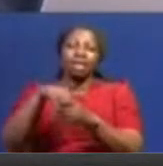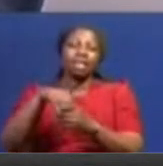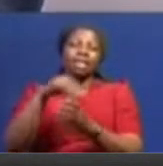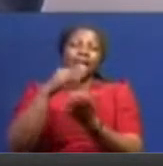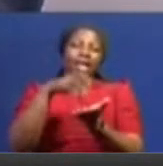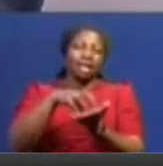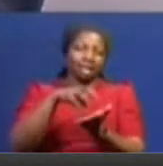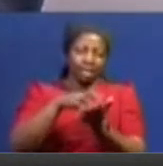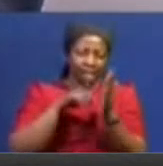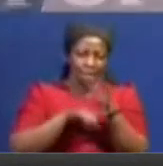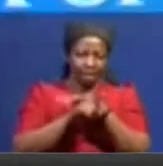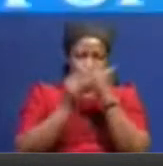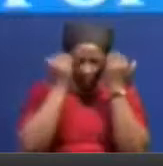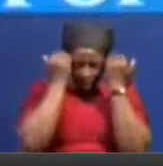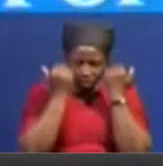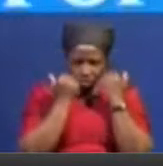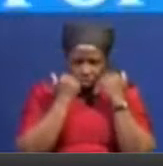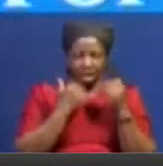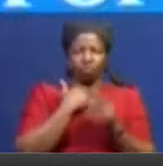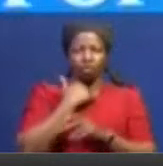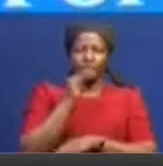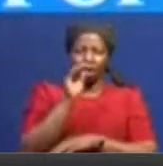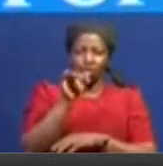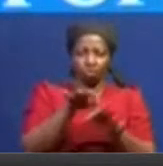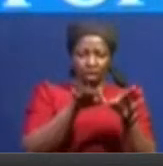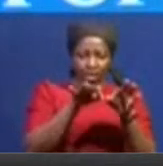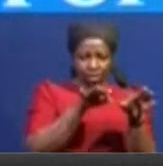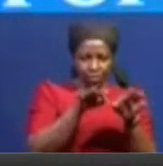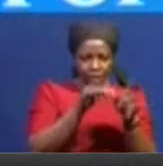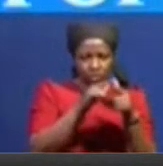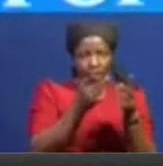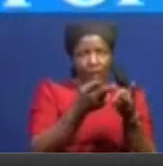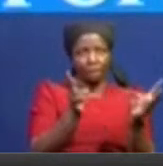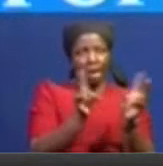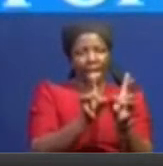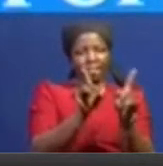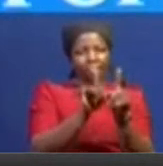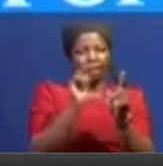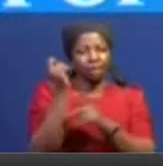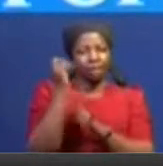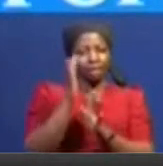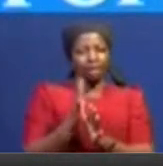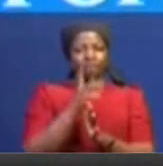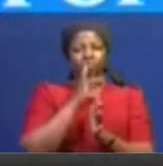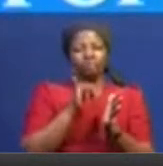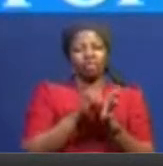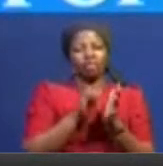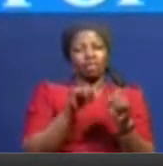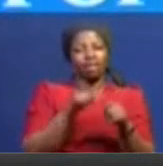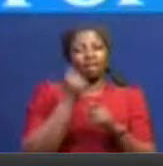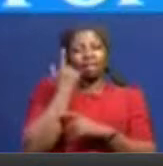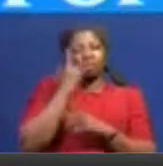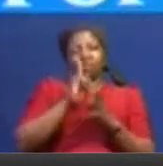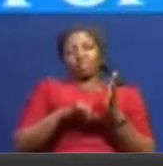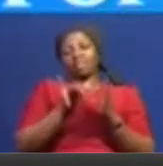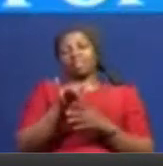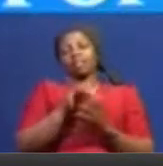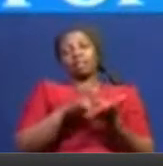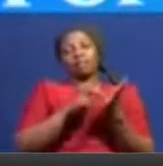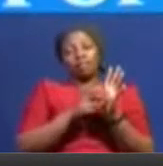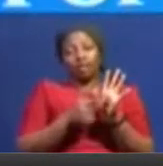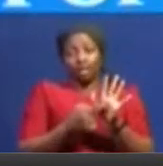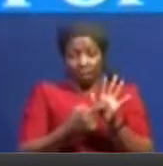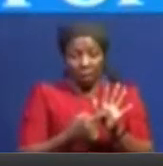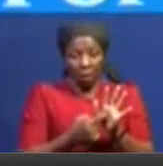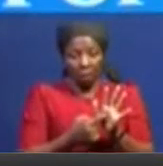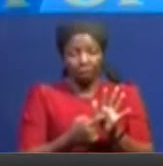requesting you to sort of clarify for the panel and for Kenyans what that means. Take, for example, the scenario